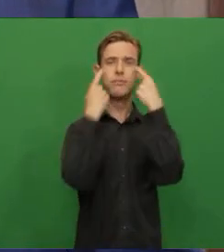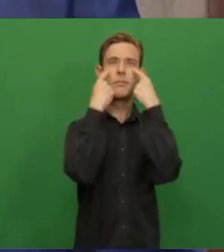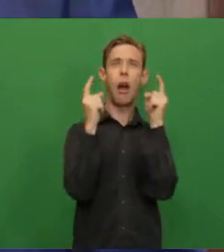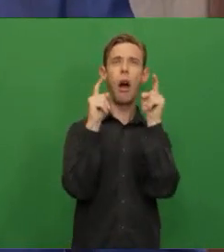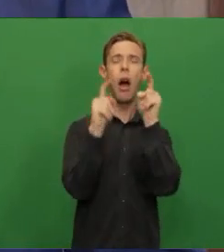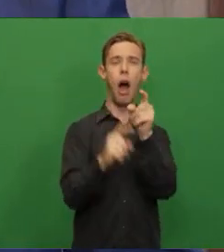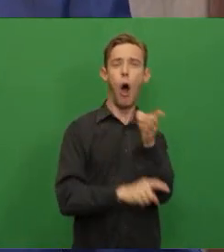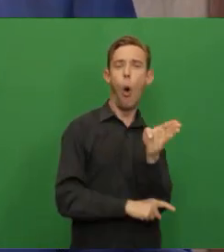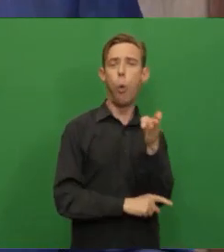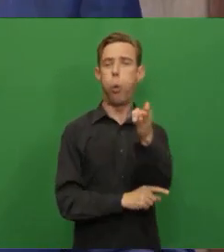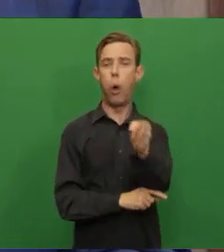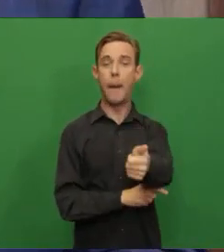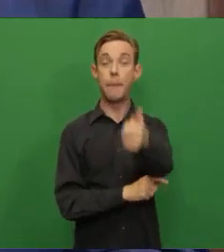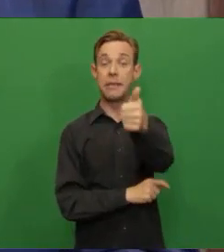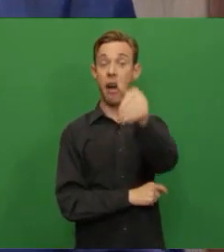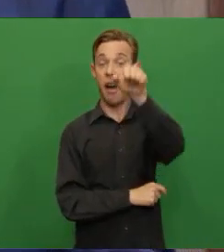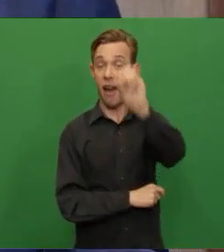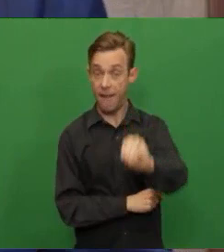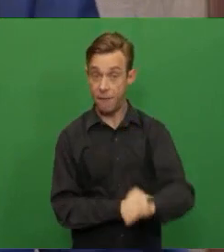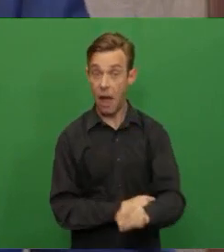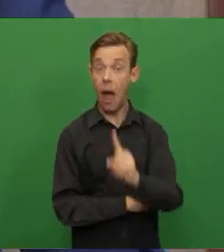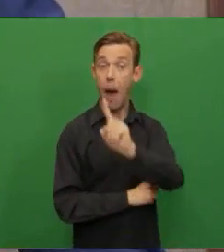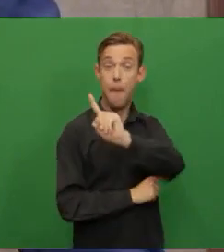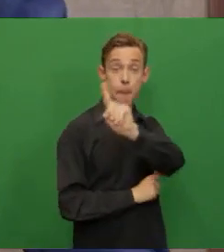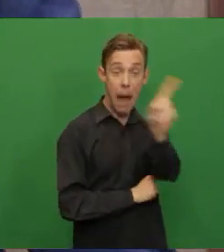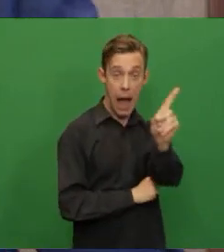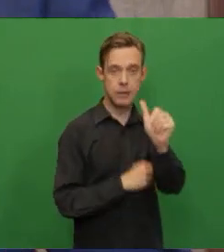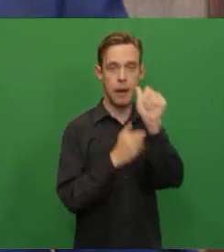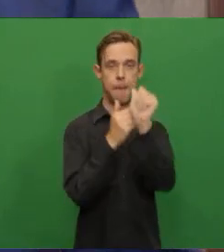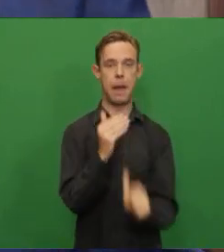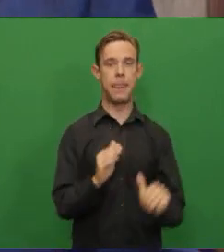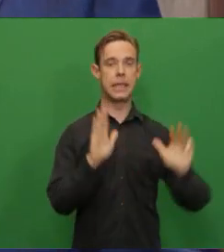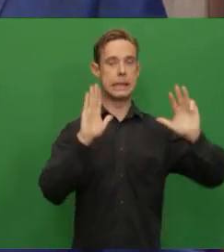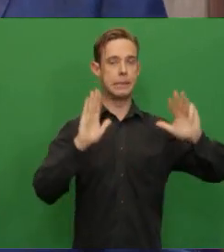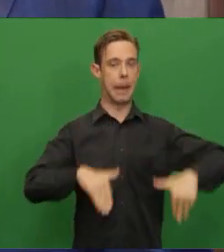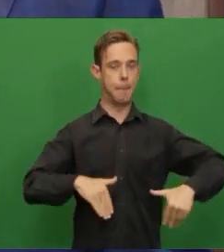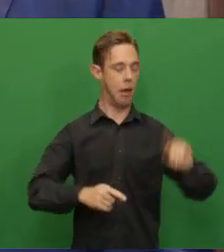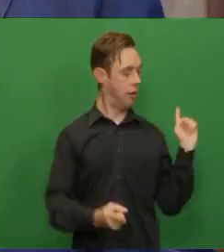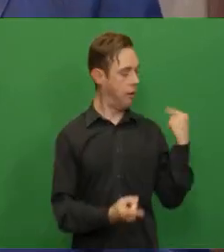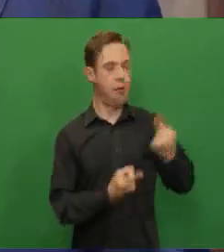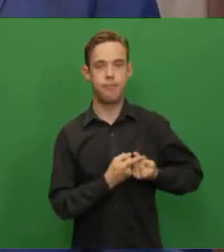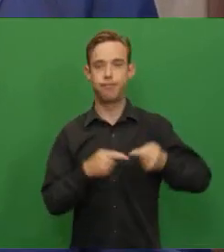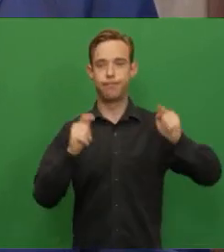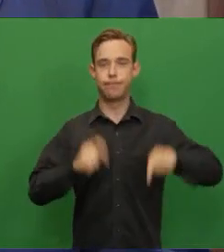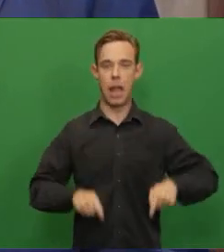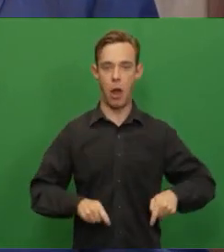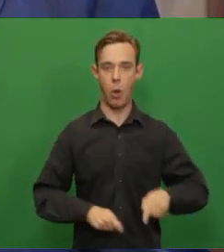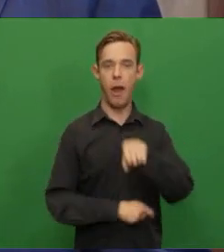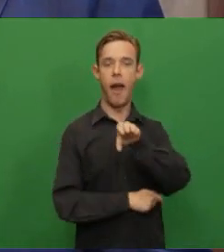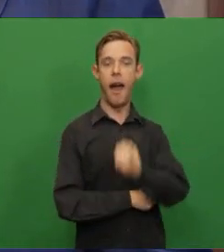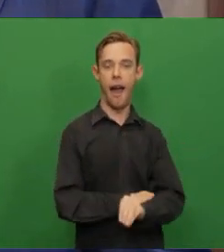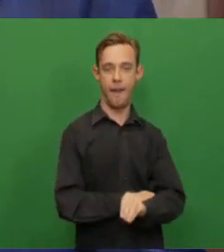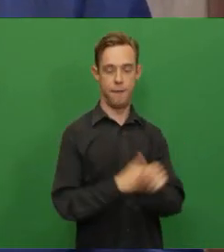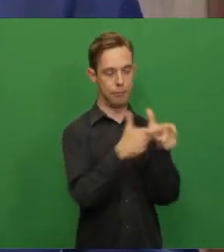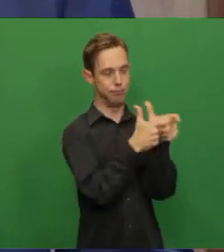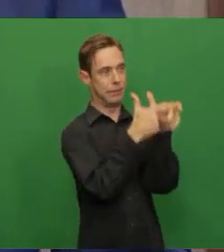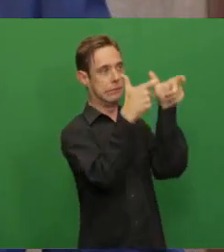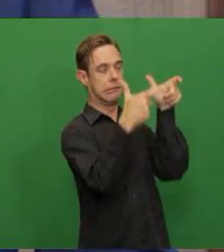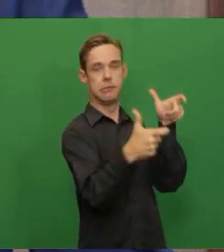inflation target range throughout the forecast period, the SARB's model projects an increase in headline